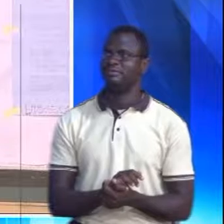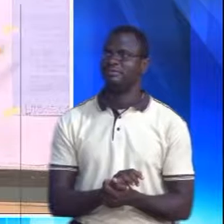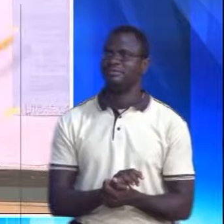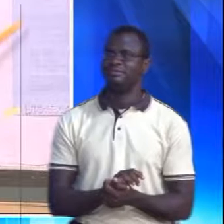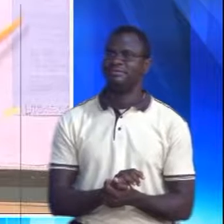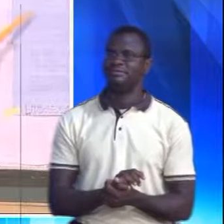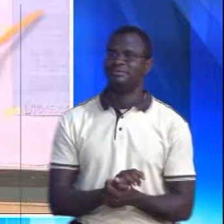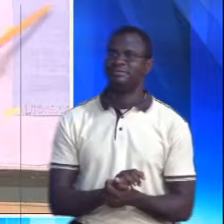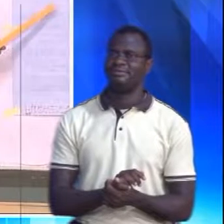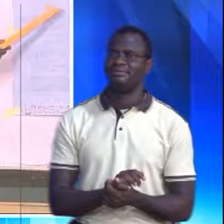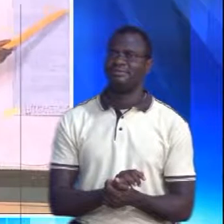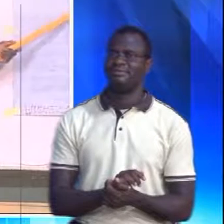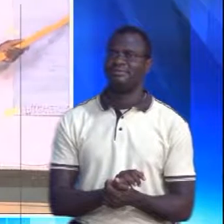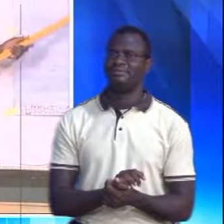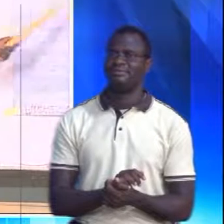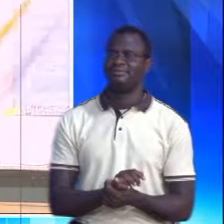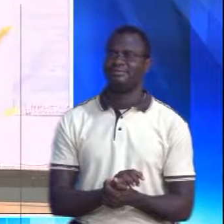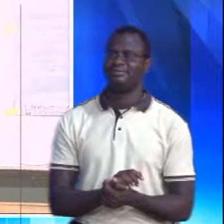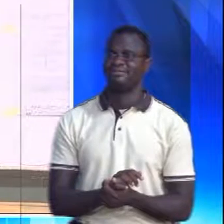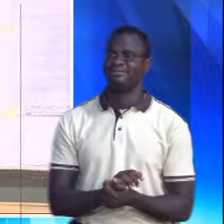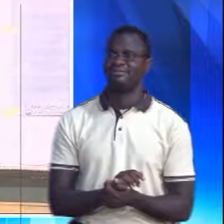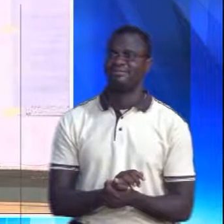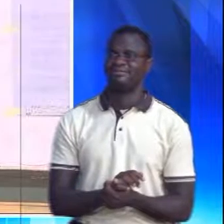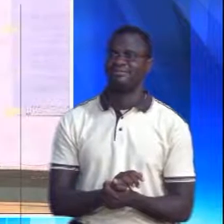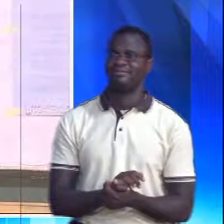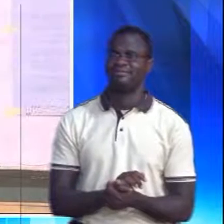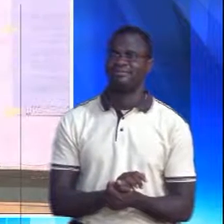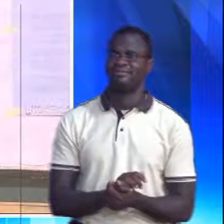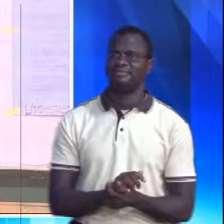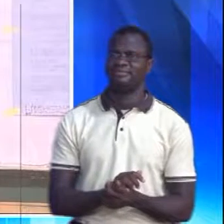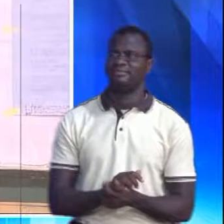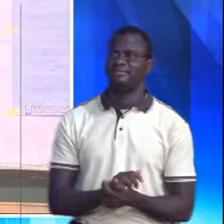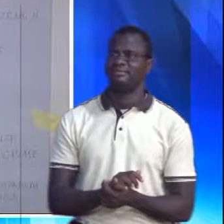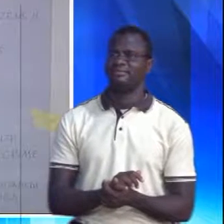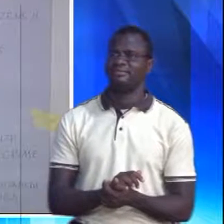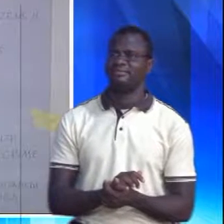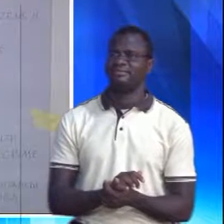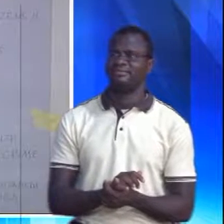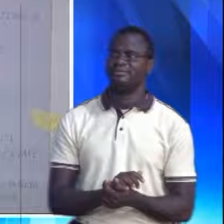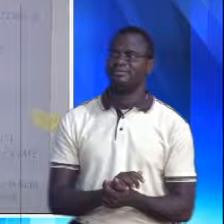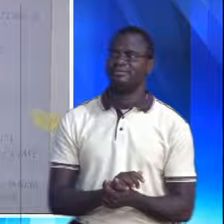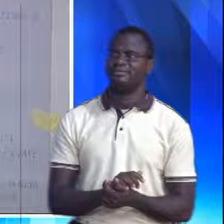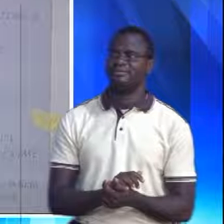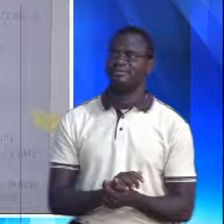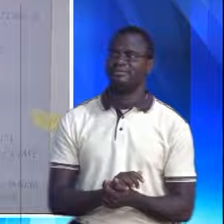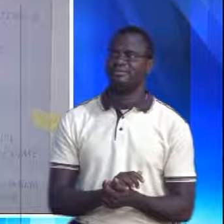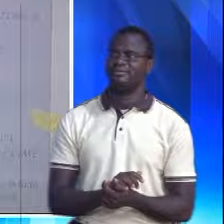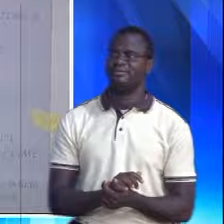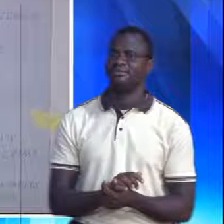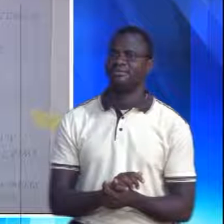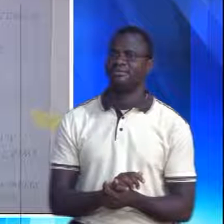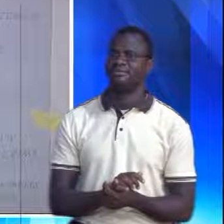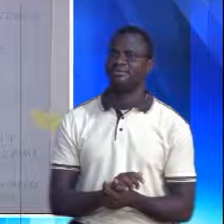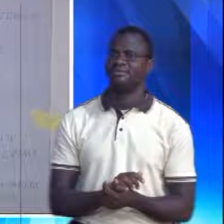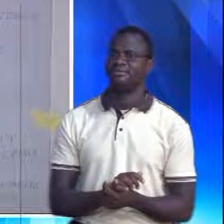again, when the country is undergoing serious crisis, for example, if there